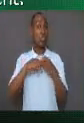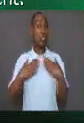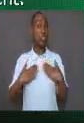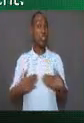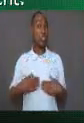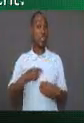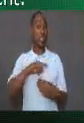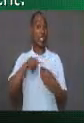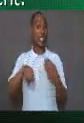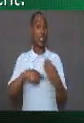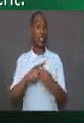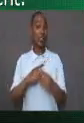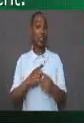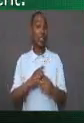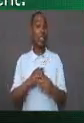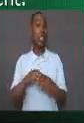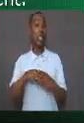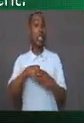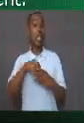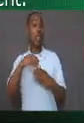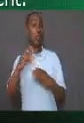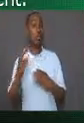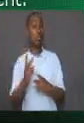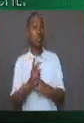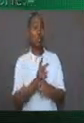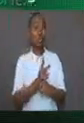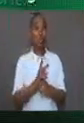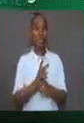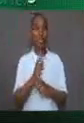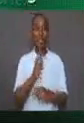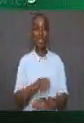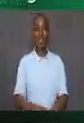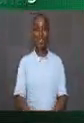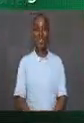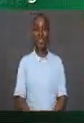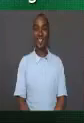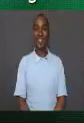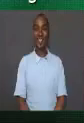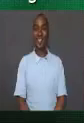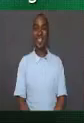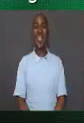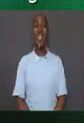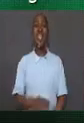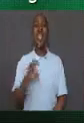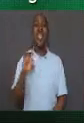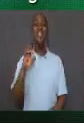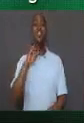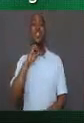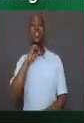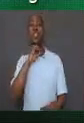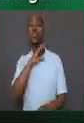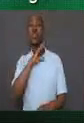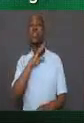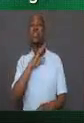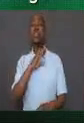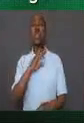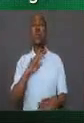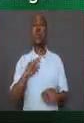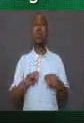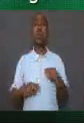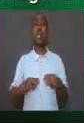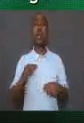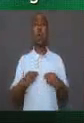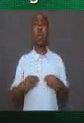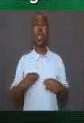in response to the outside environment. Excretion is the disposal of metabolic